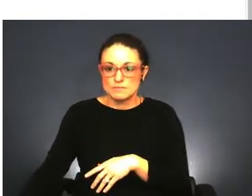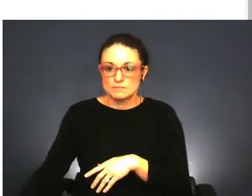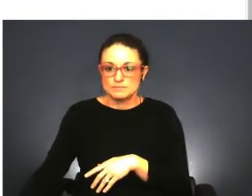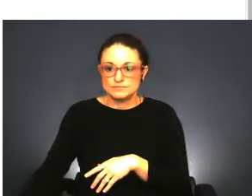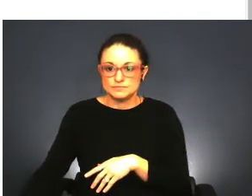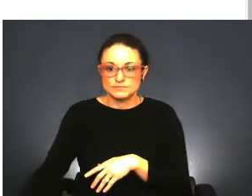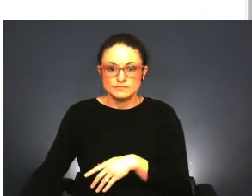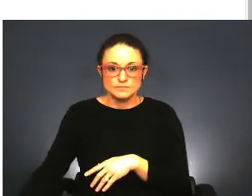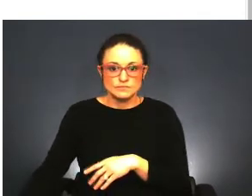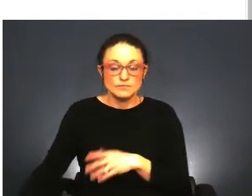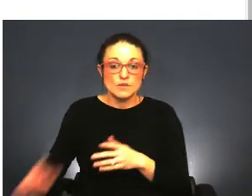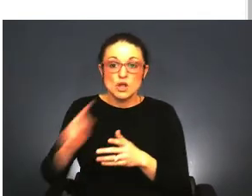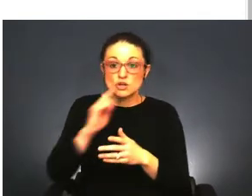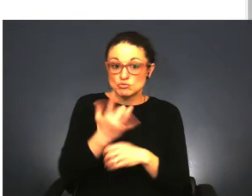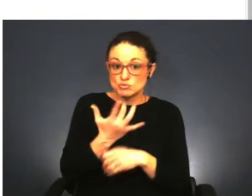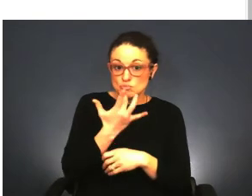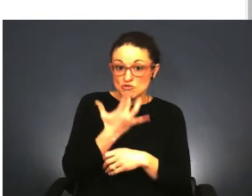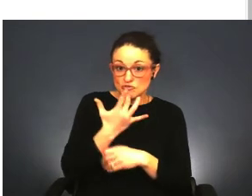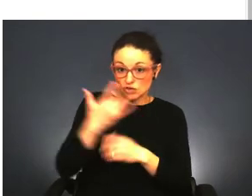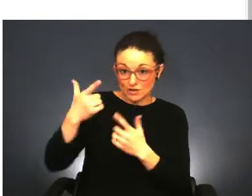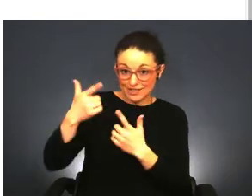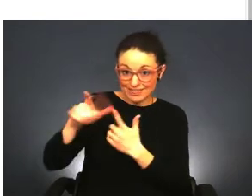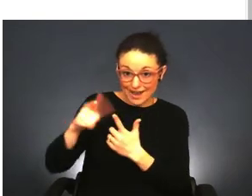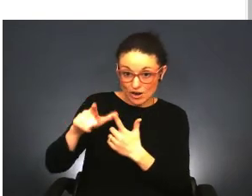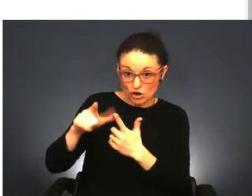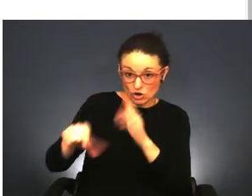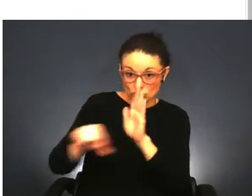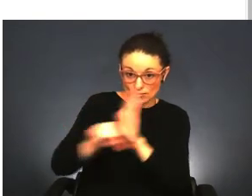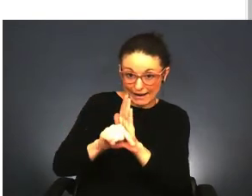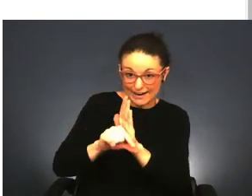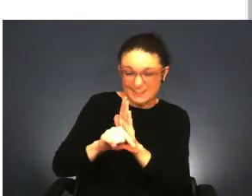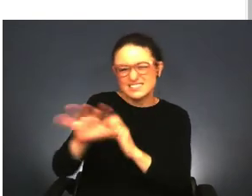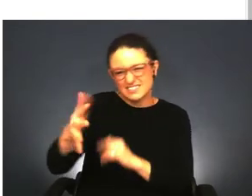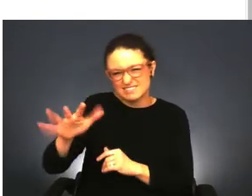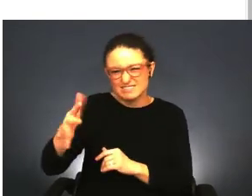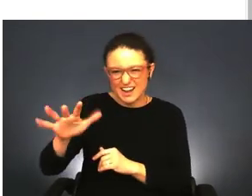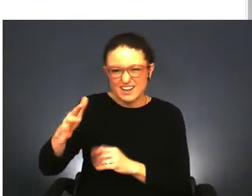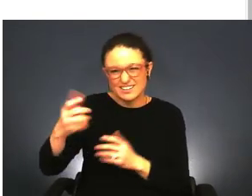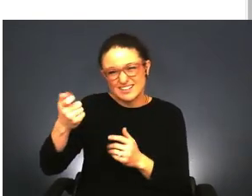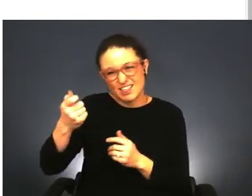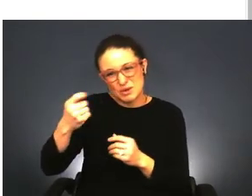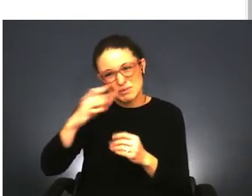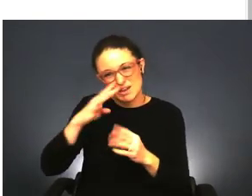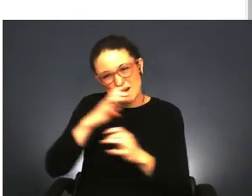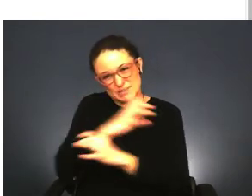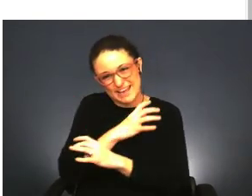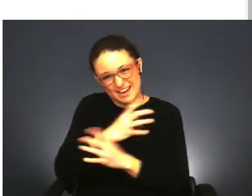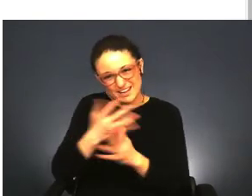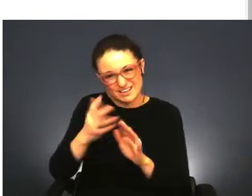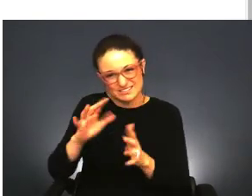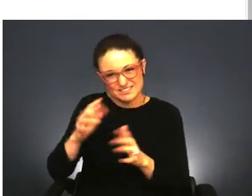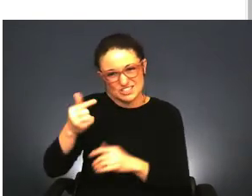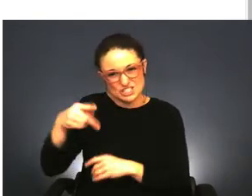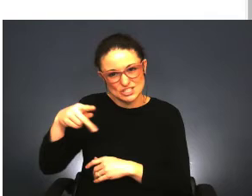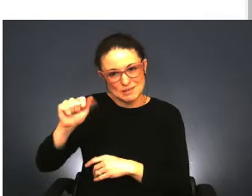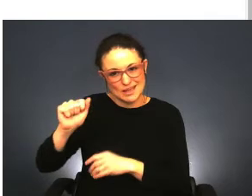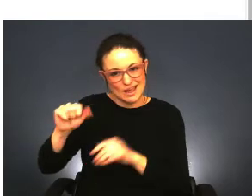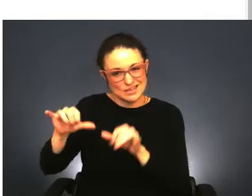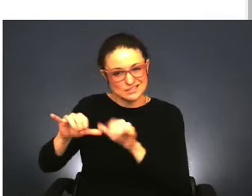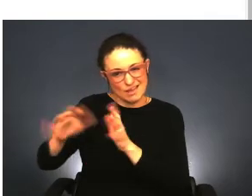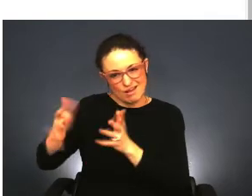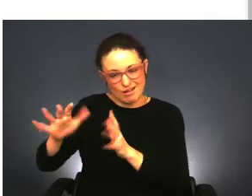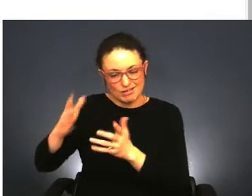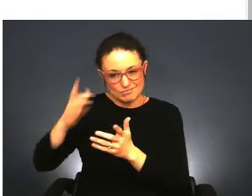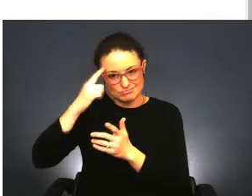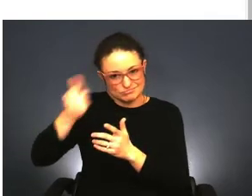That's a little bit more complicated, as is the GPA scale, but you can do it. Okay. What's most important in this